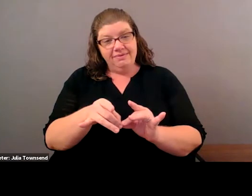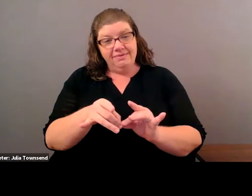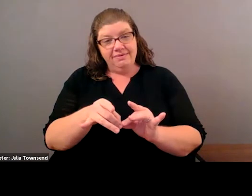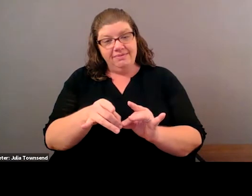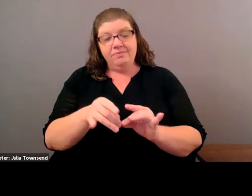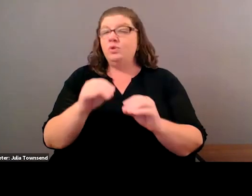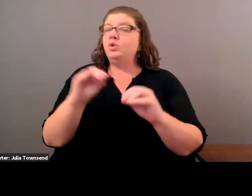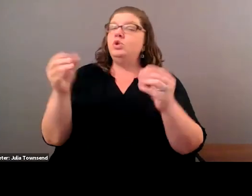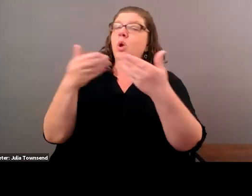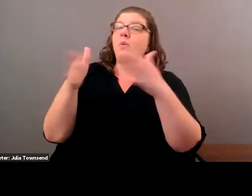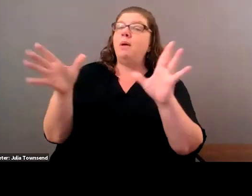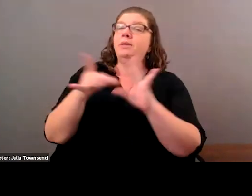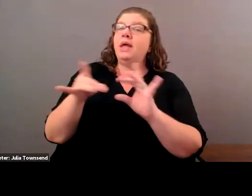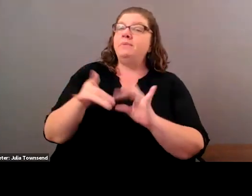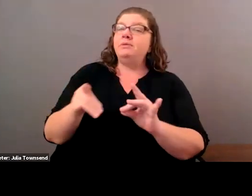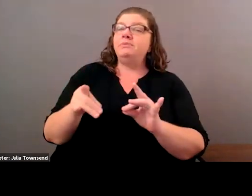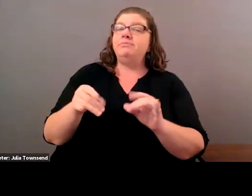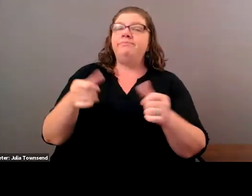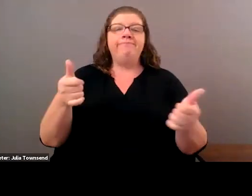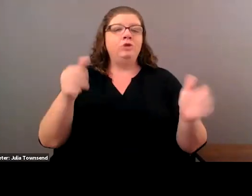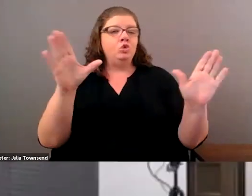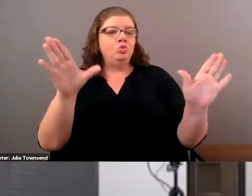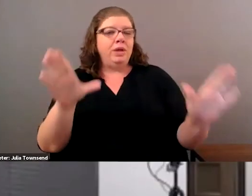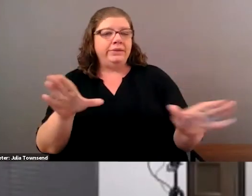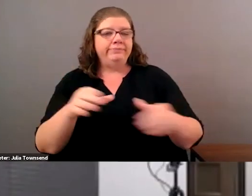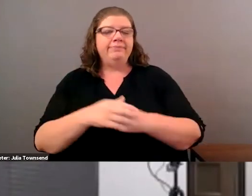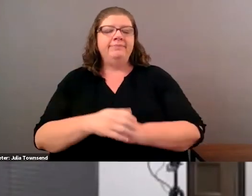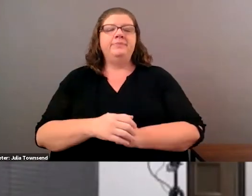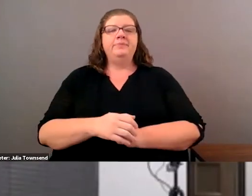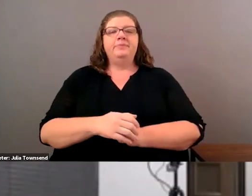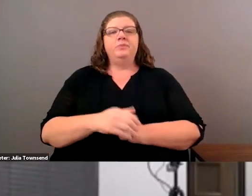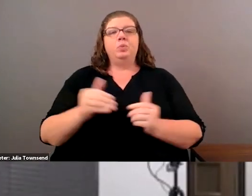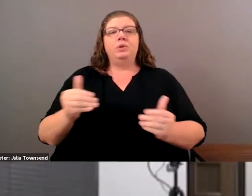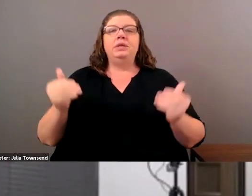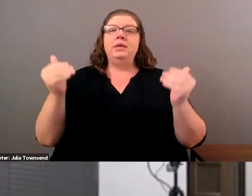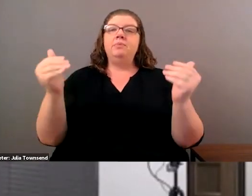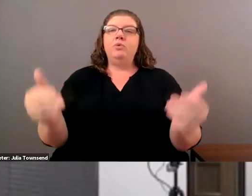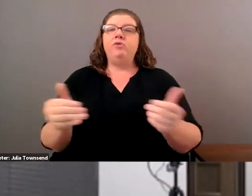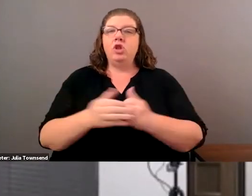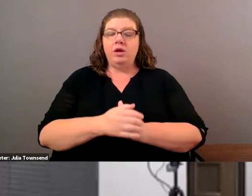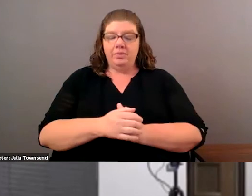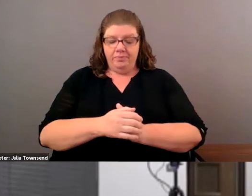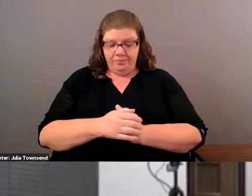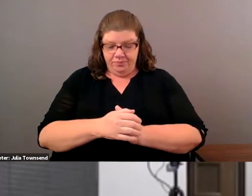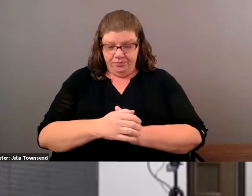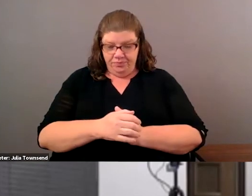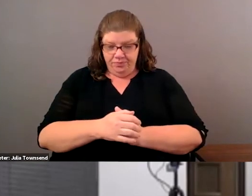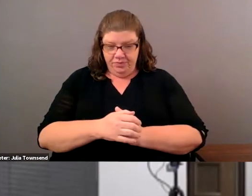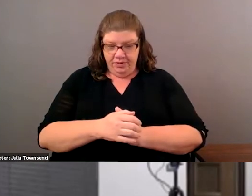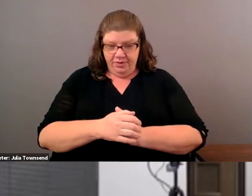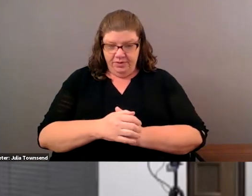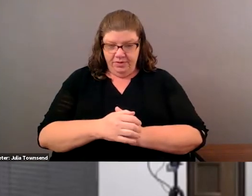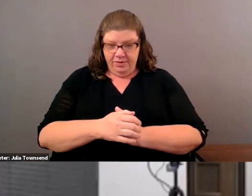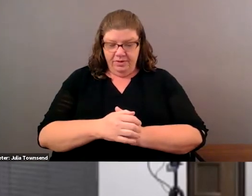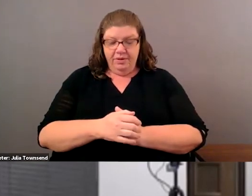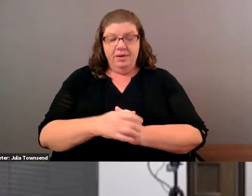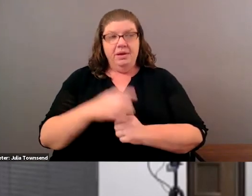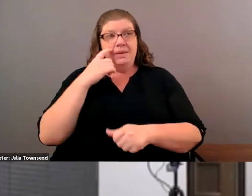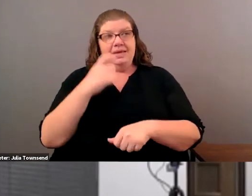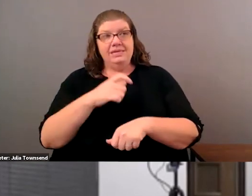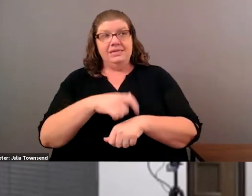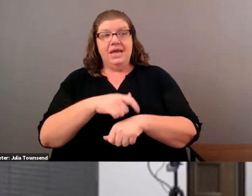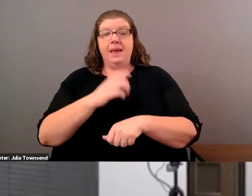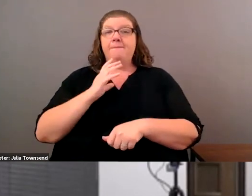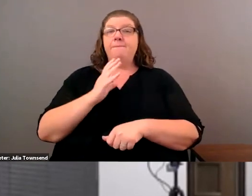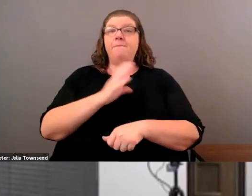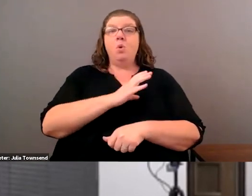public comment. That's great. All right, we can move along then. Just in service of time, board members, do you have